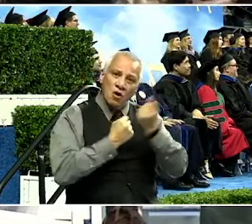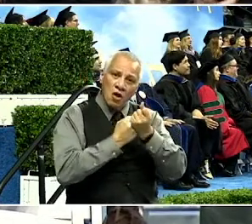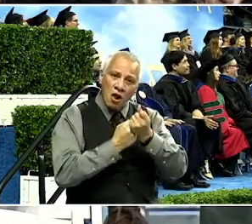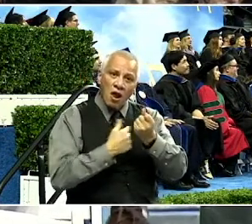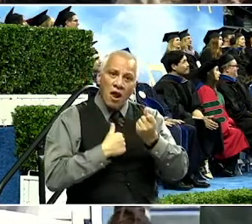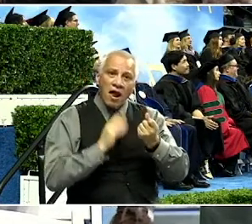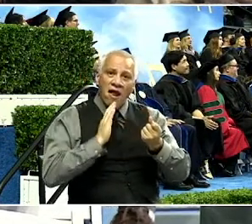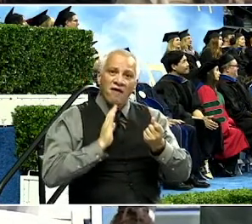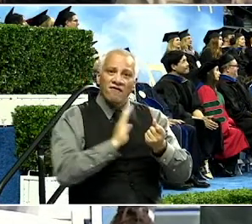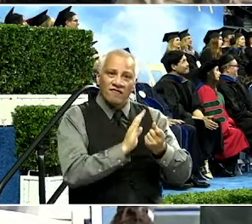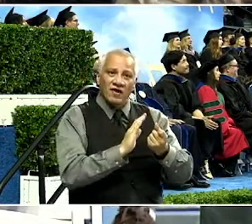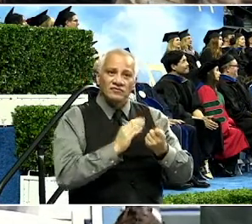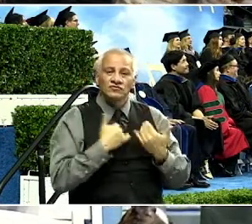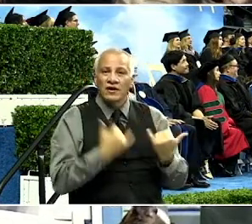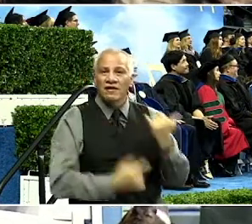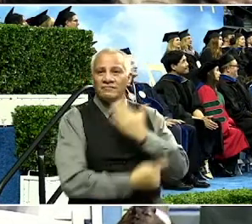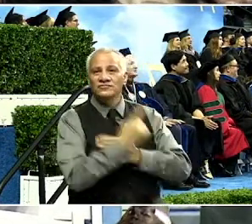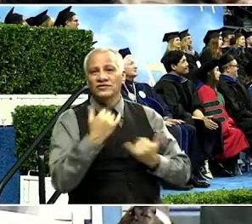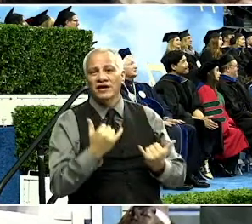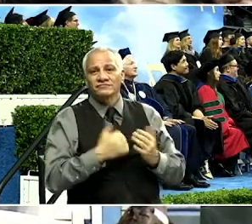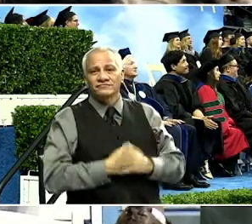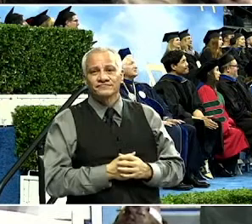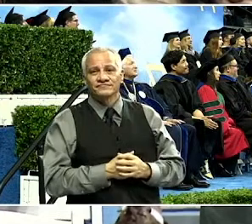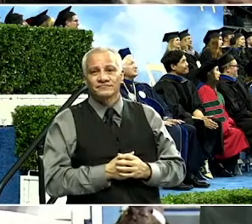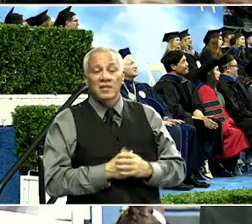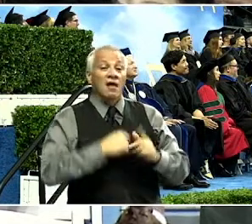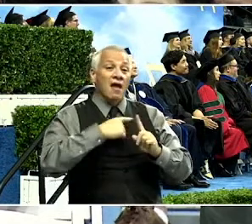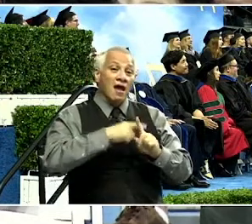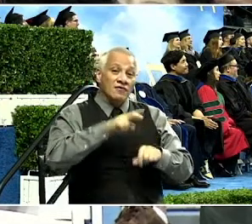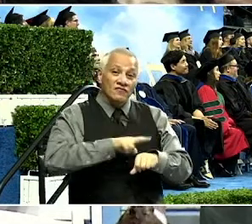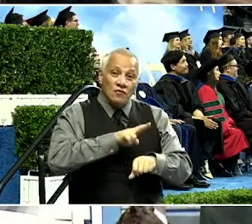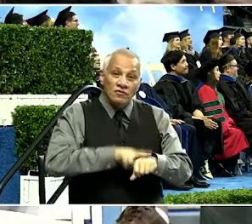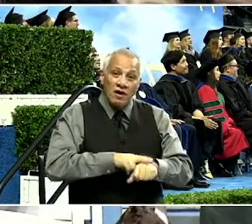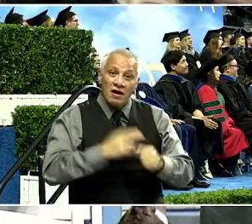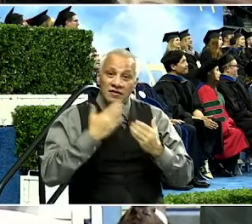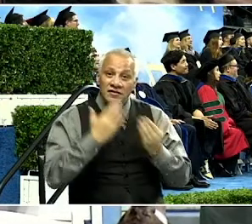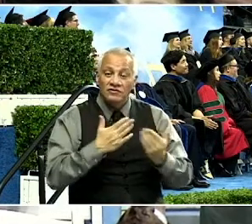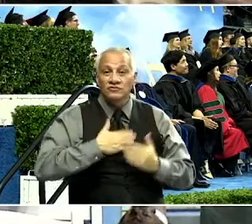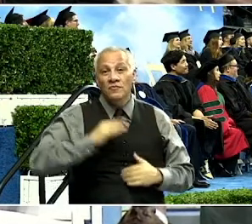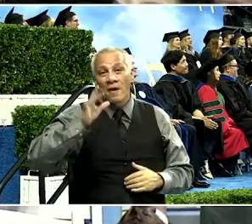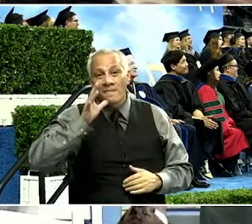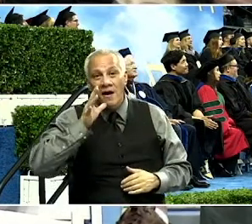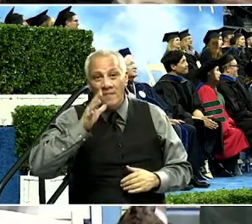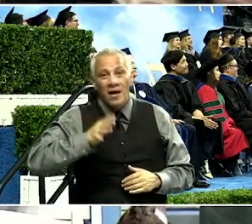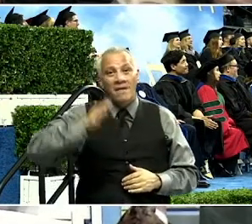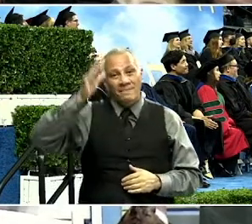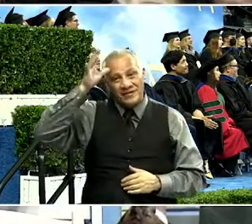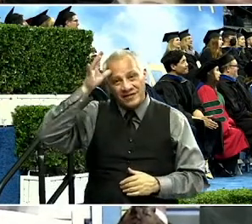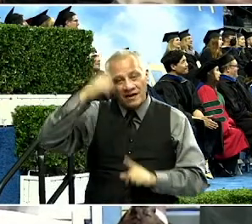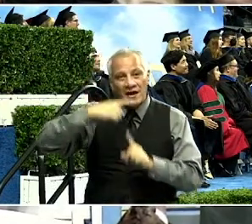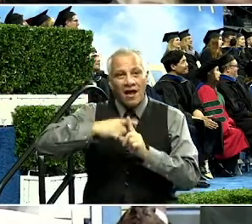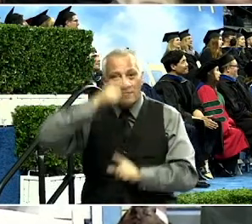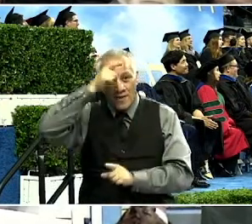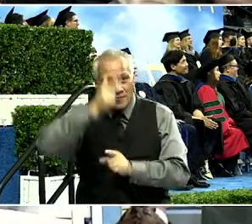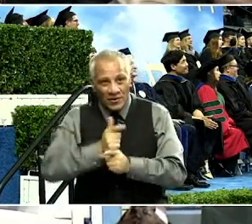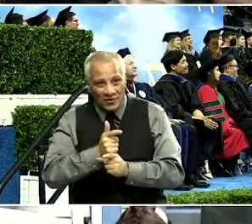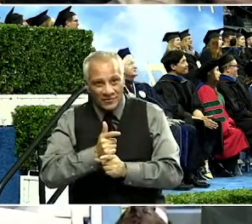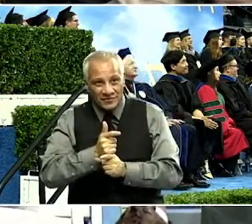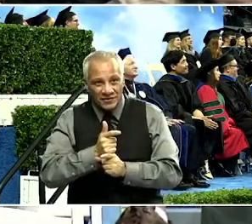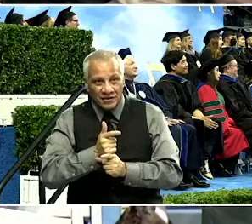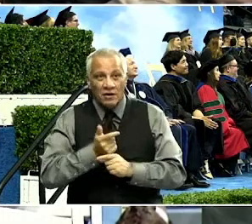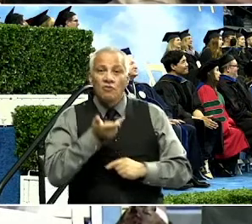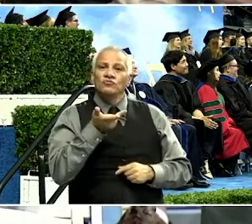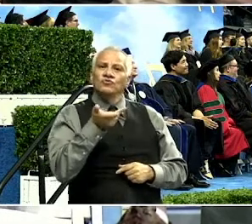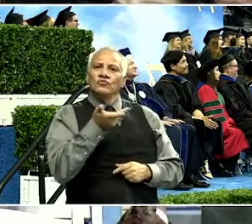getting me to where I am today. And of course, thank you to my mom, my dad, and my brother. You